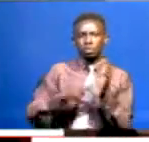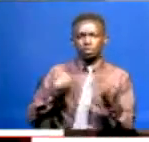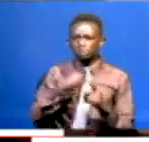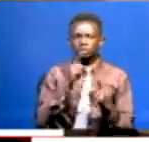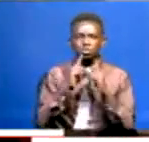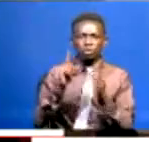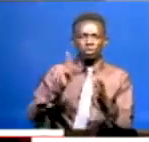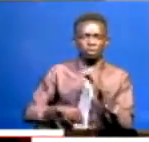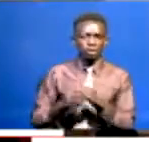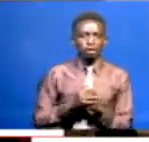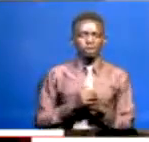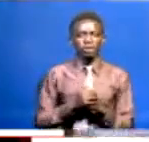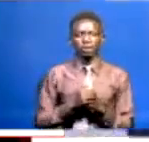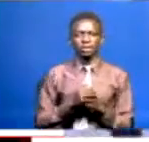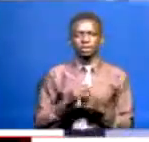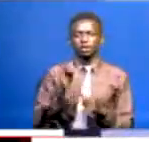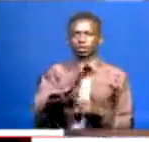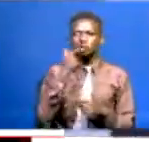wanaongea ni wale wamechaguliwa Baringo hii.